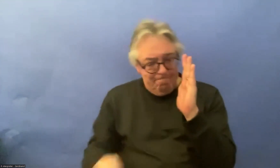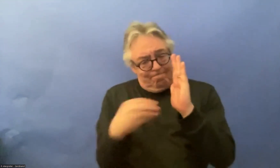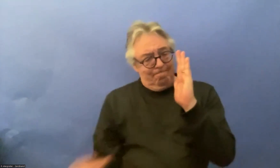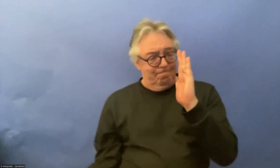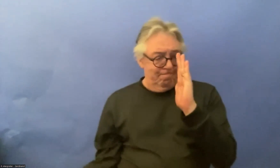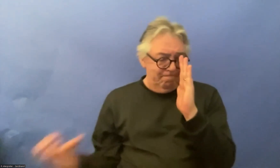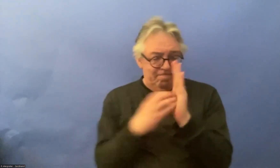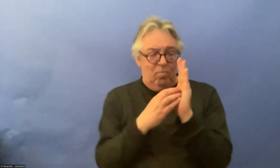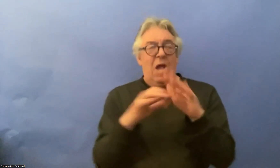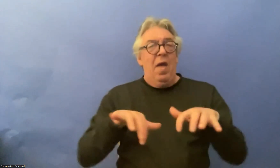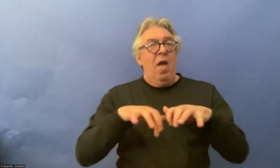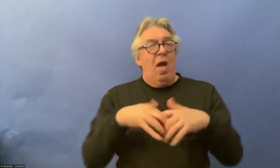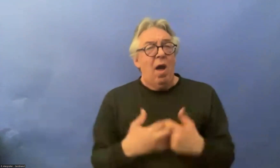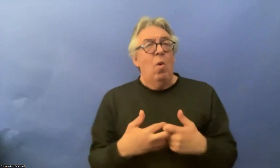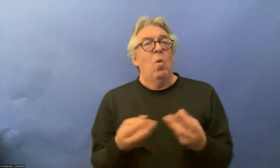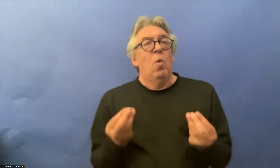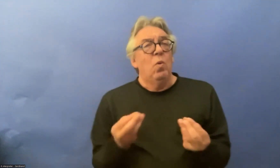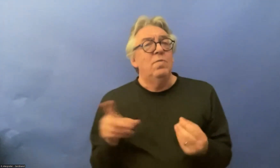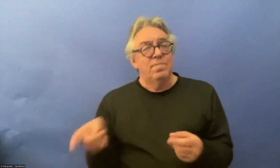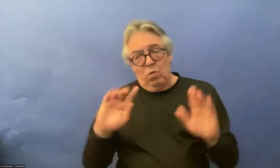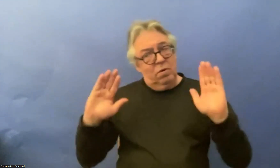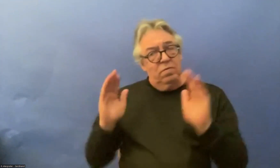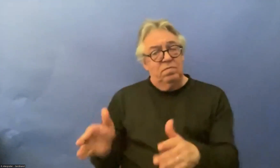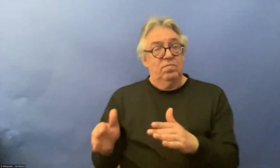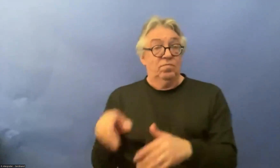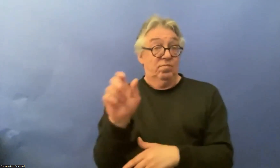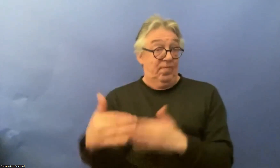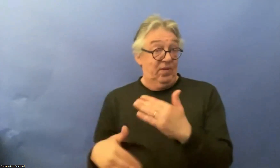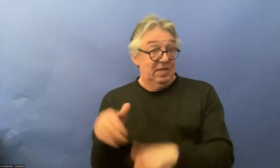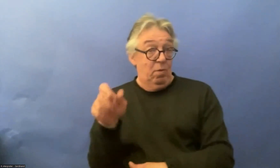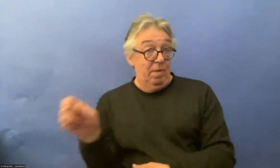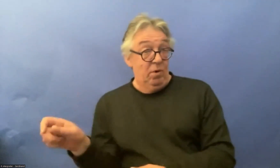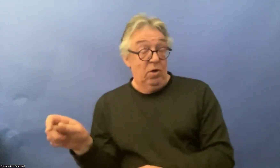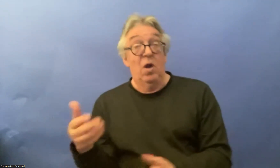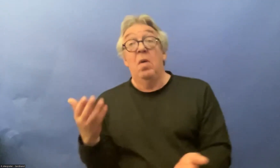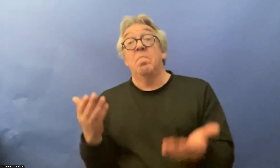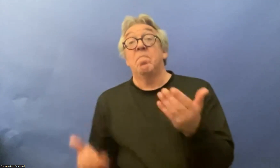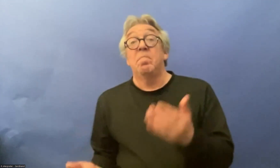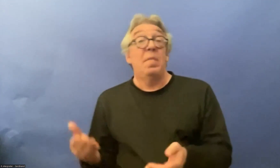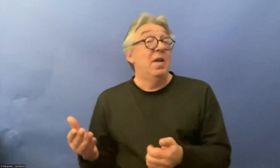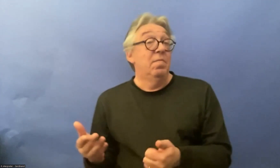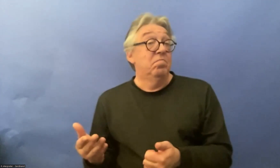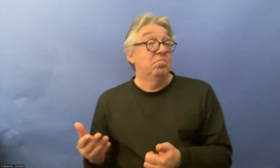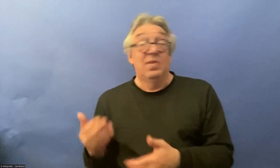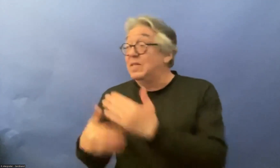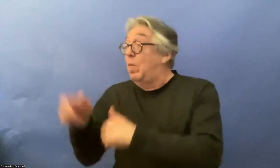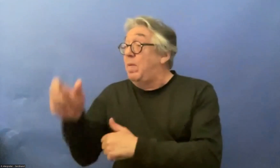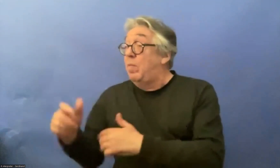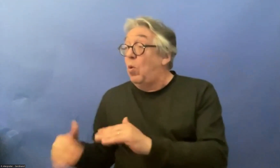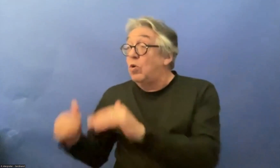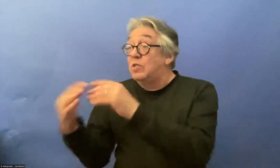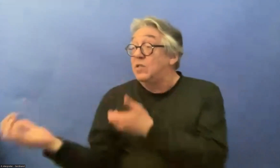as actors in the response, whether it's through partnering with OPDs or working